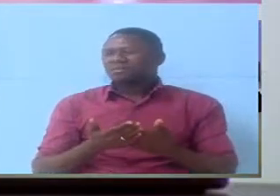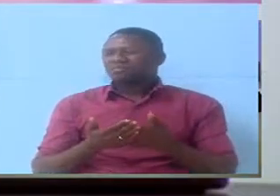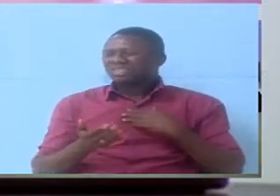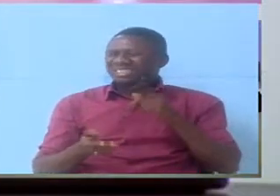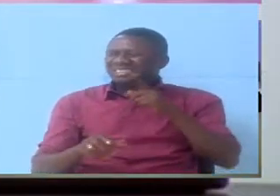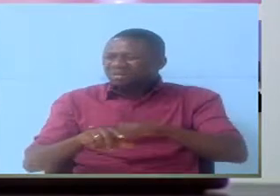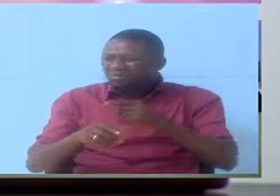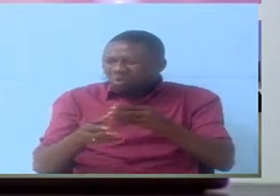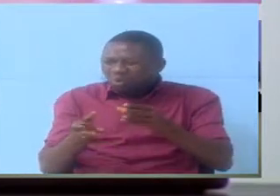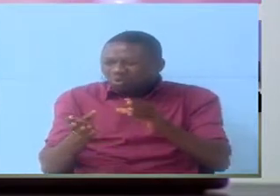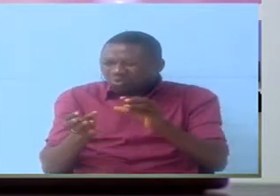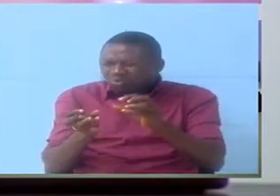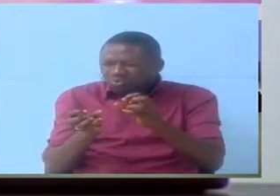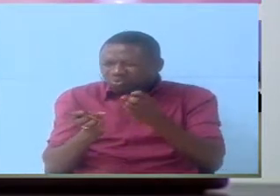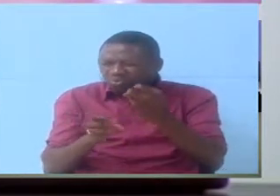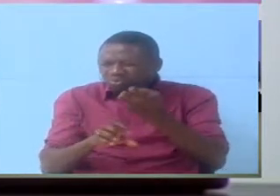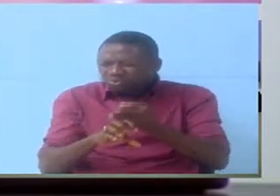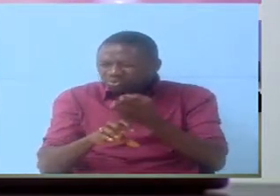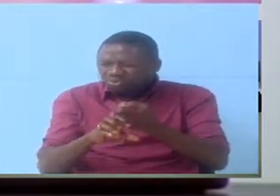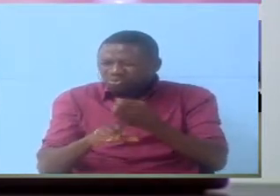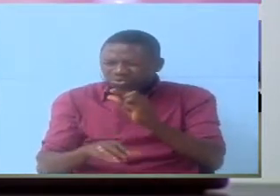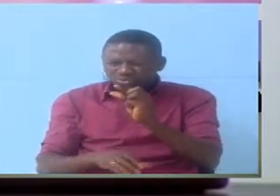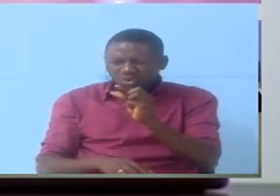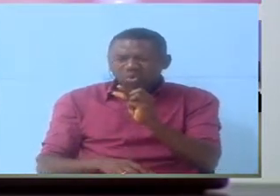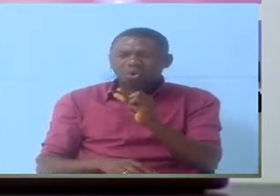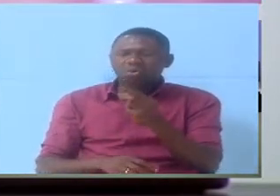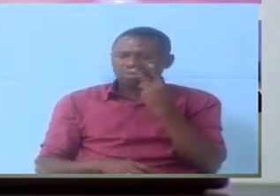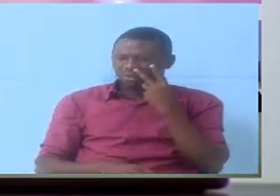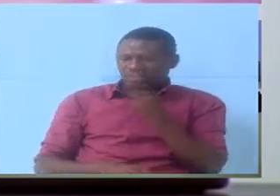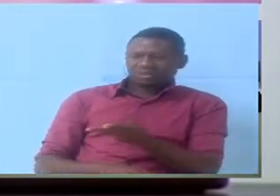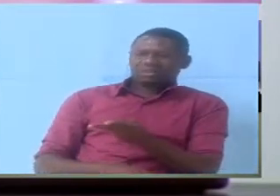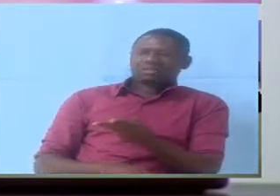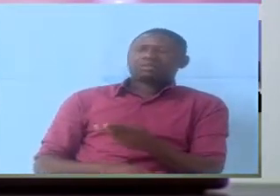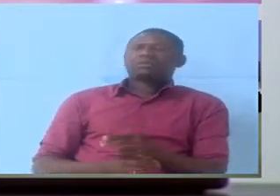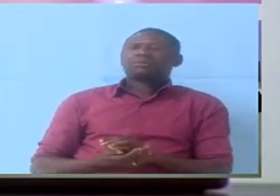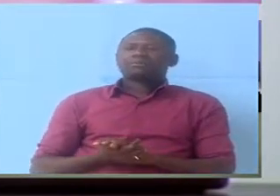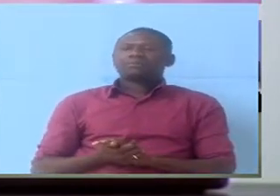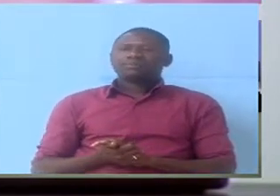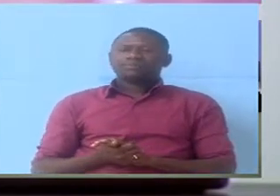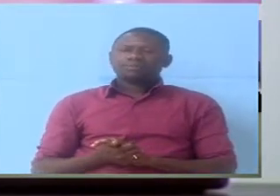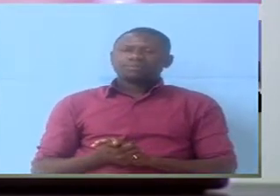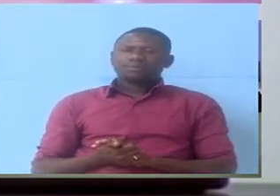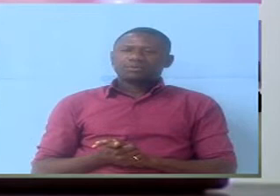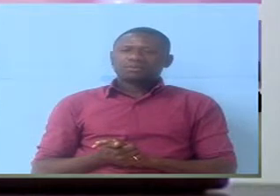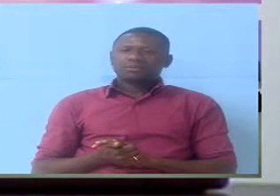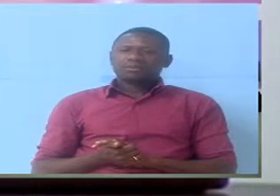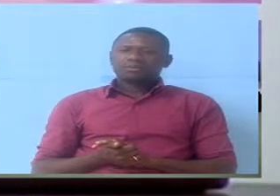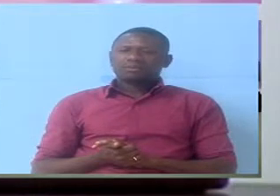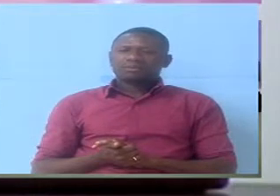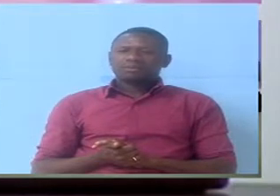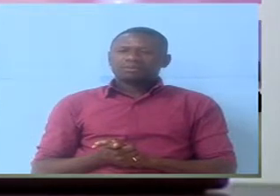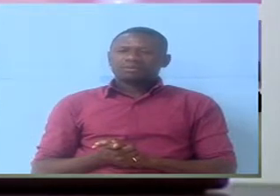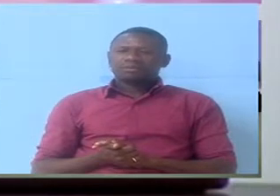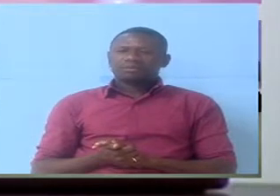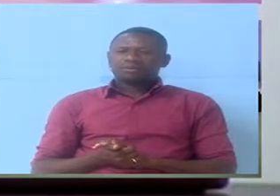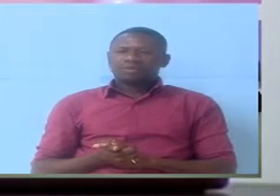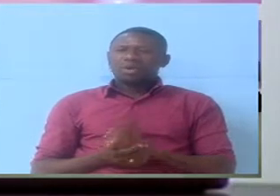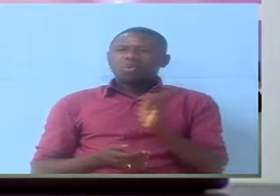Based on your experience, would you say that this was a killing of